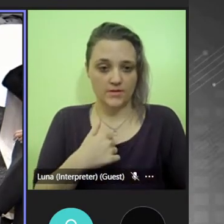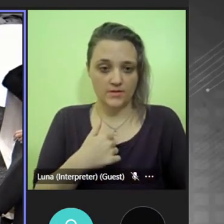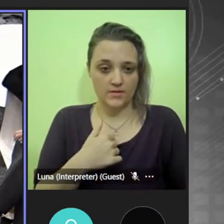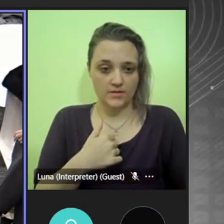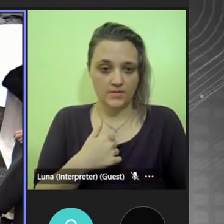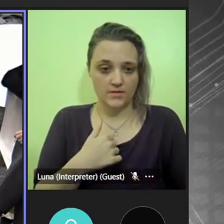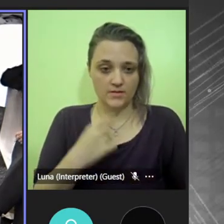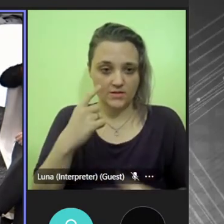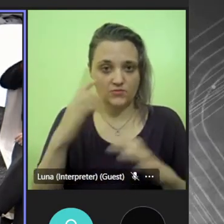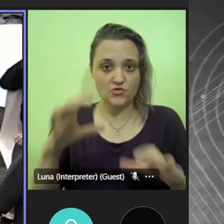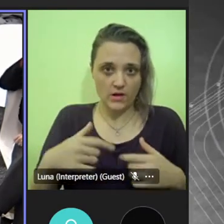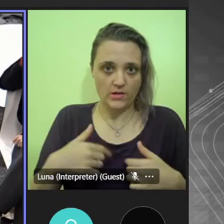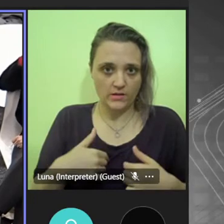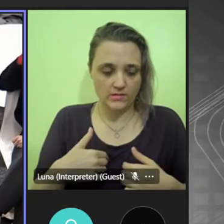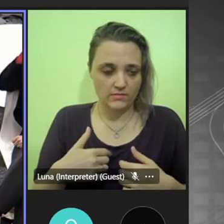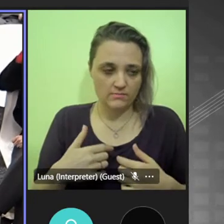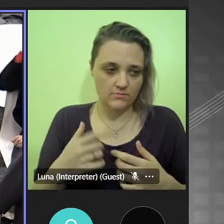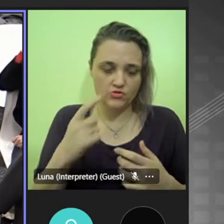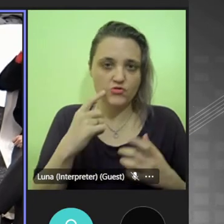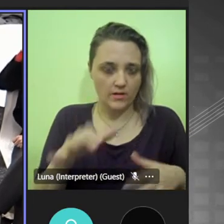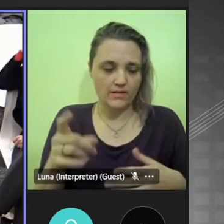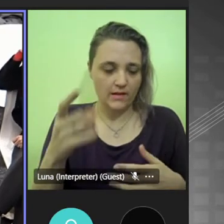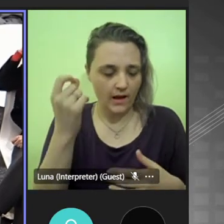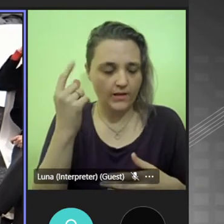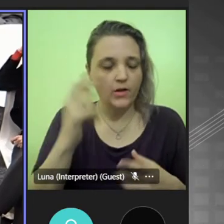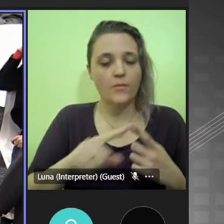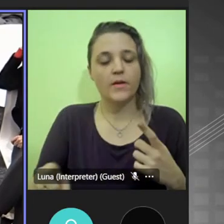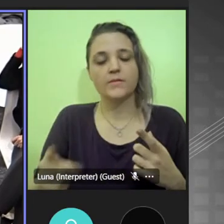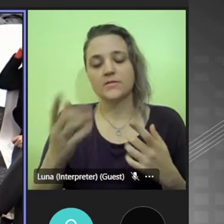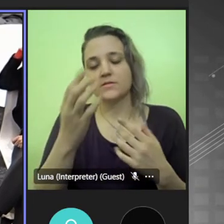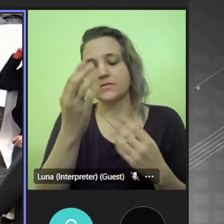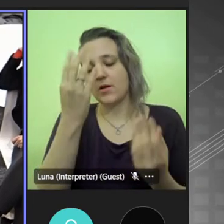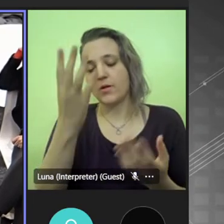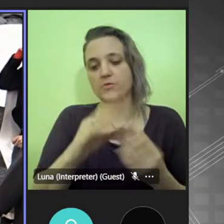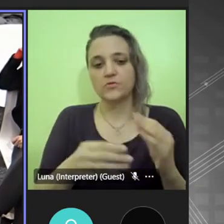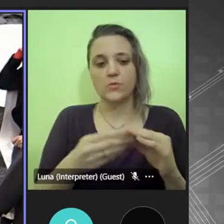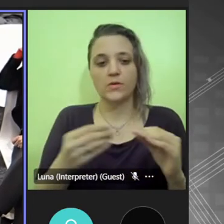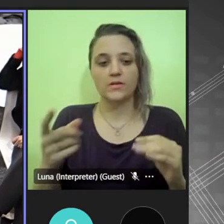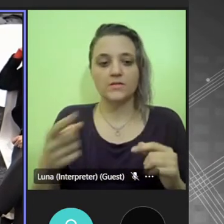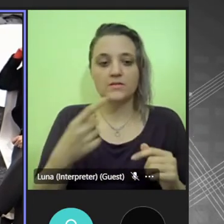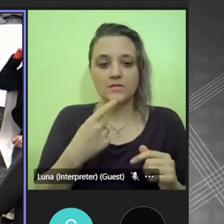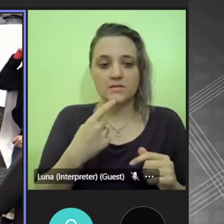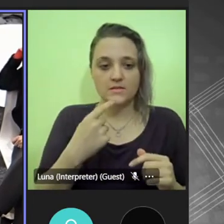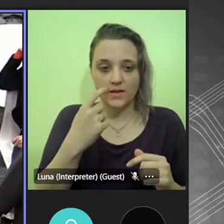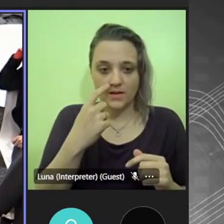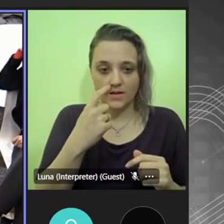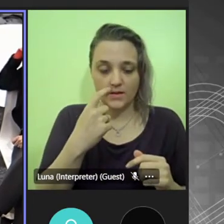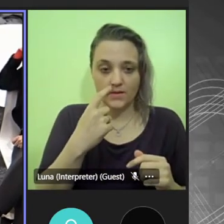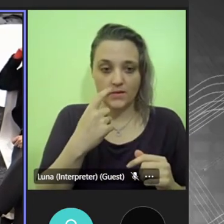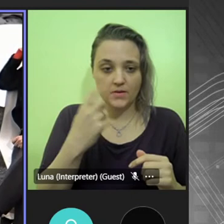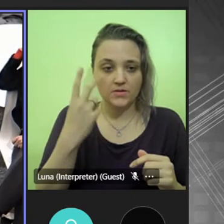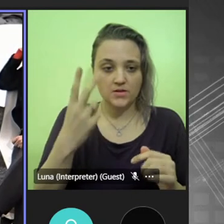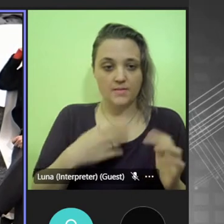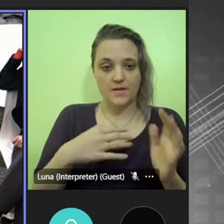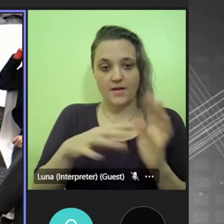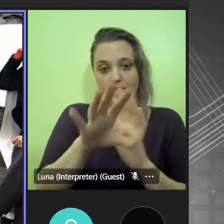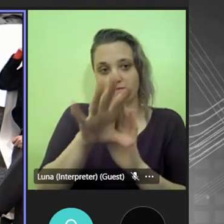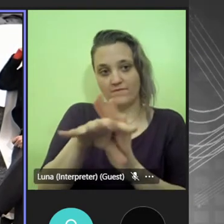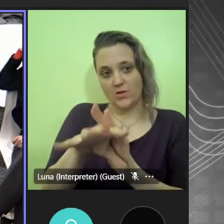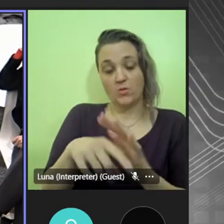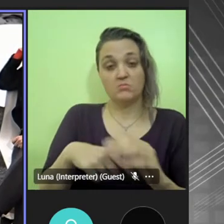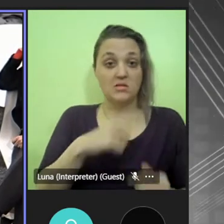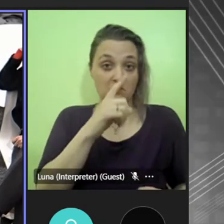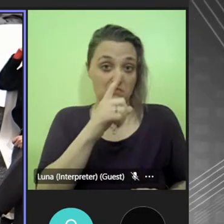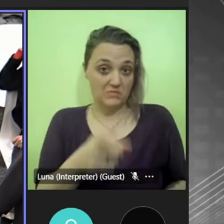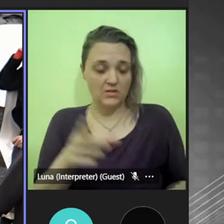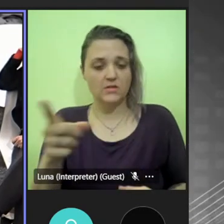said they wanted to have a word with me it's sort of shocking I know but let me try the rest of the story they said that they uh his comment signed me on